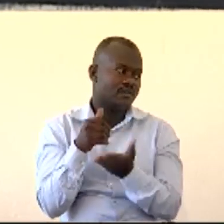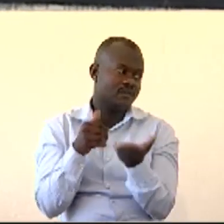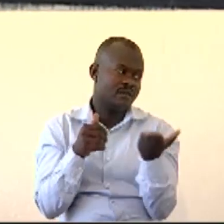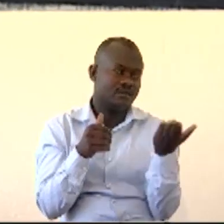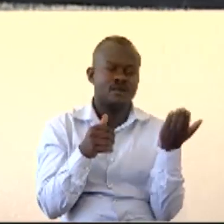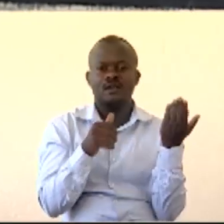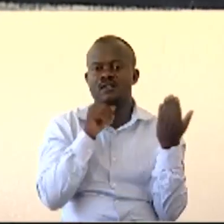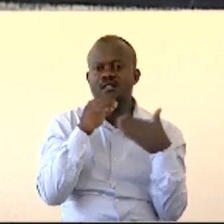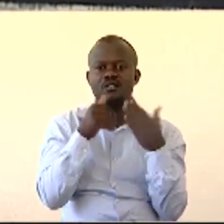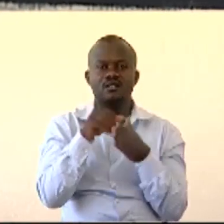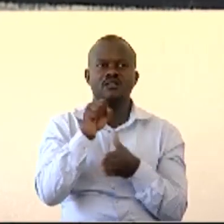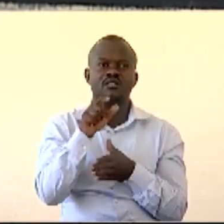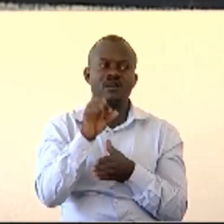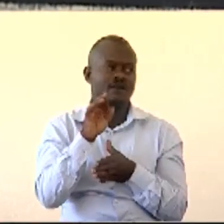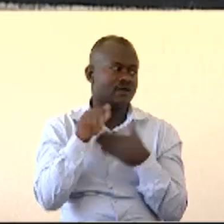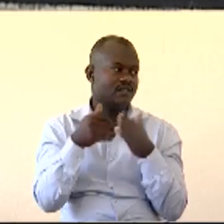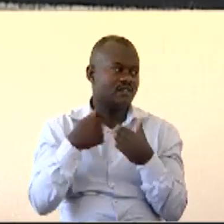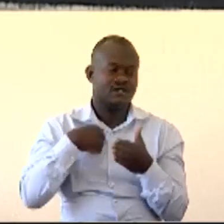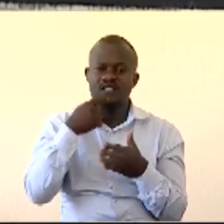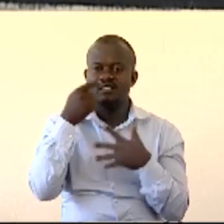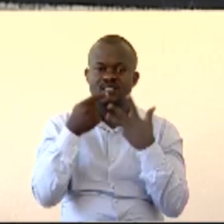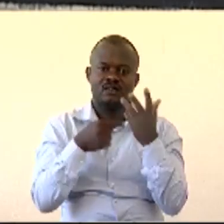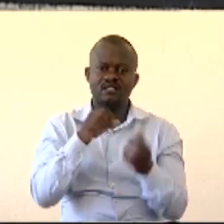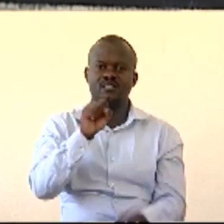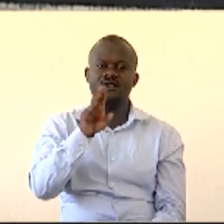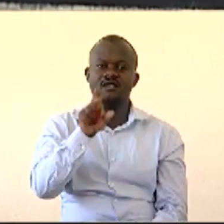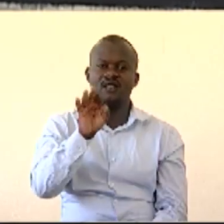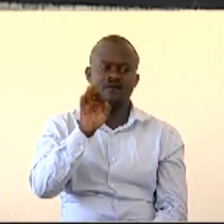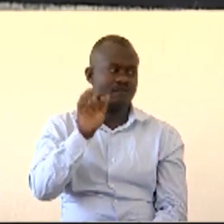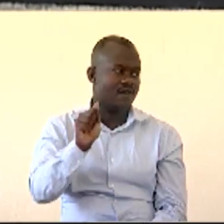is not sulfur dioxide. It is sulfur